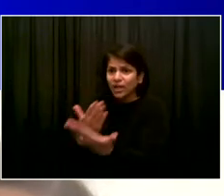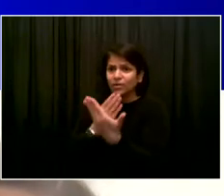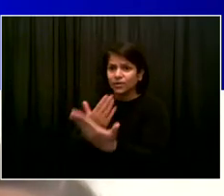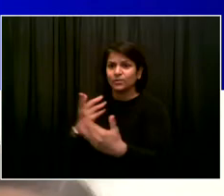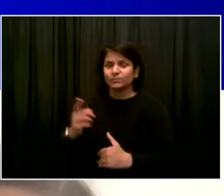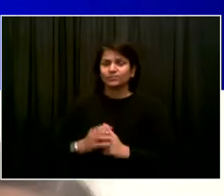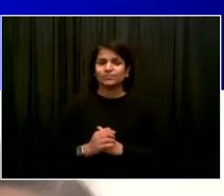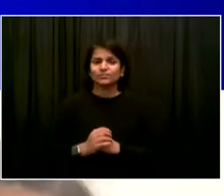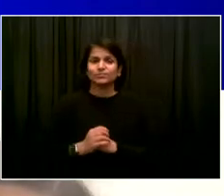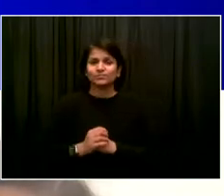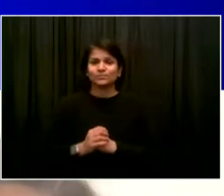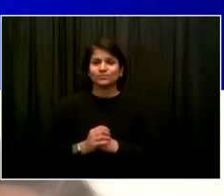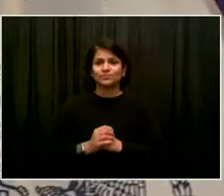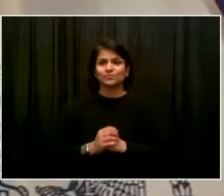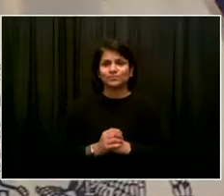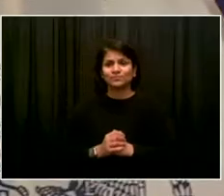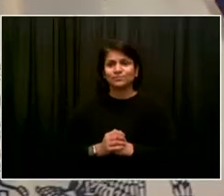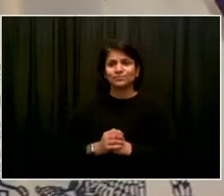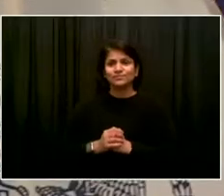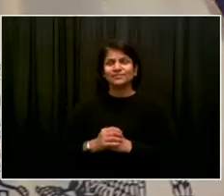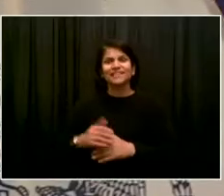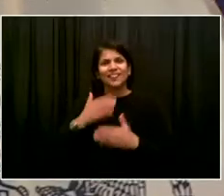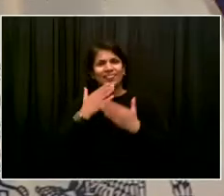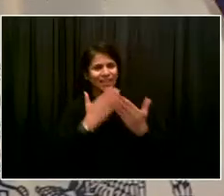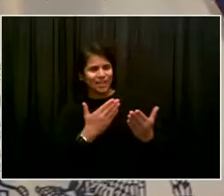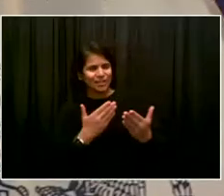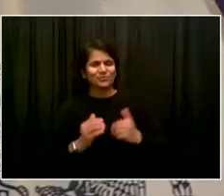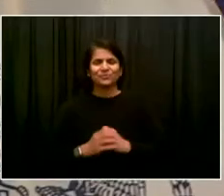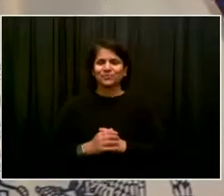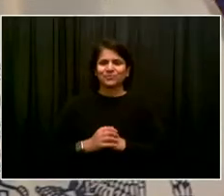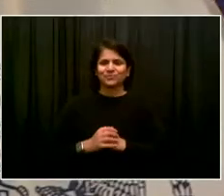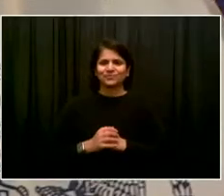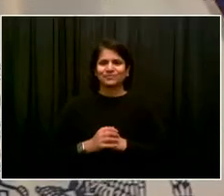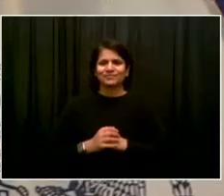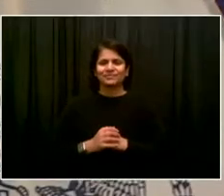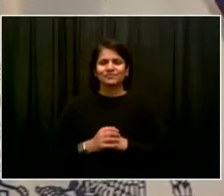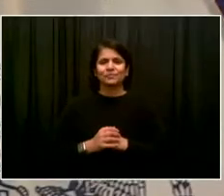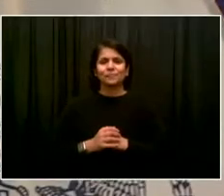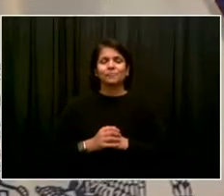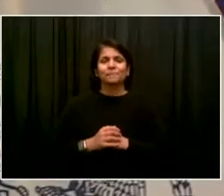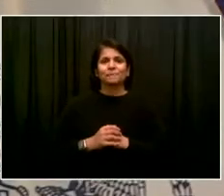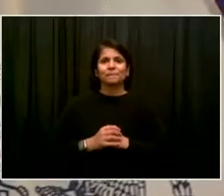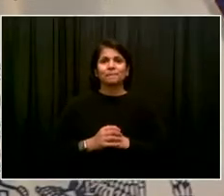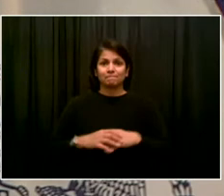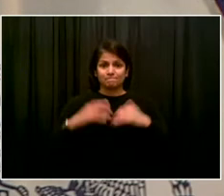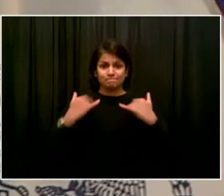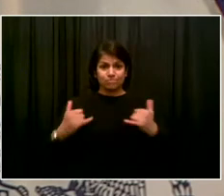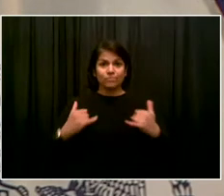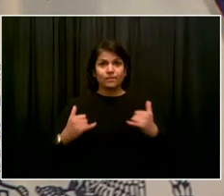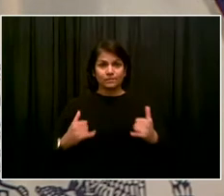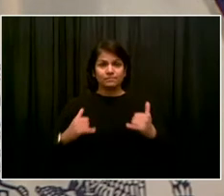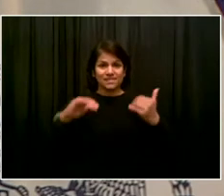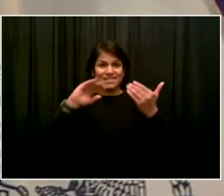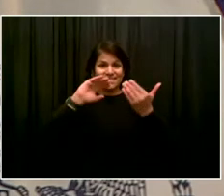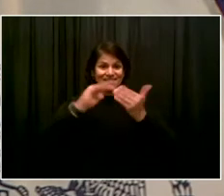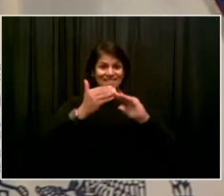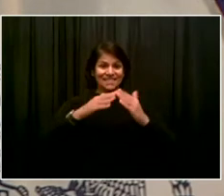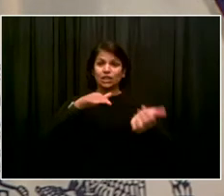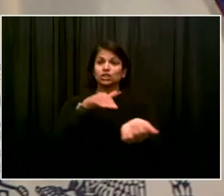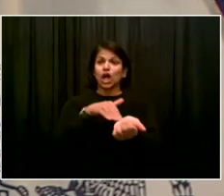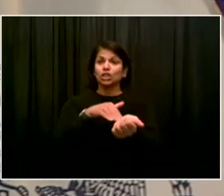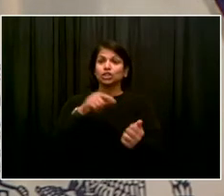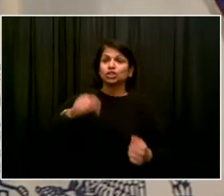Doctor. Thank you. And now I want you to hear from the city's doctor. And I will note, as I turn